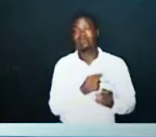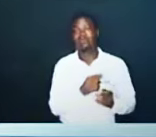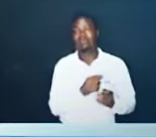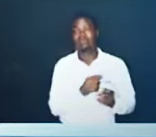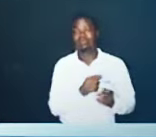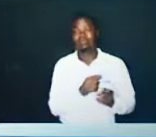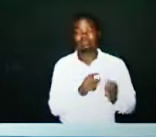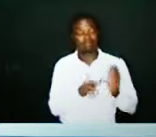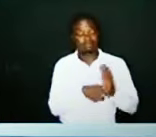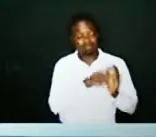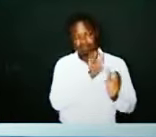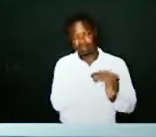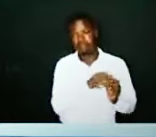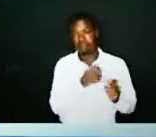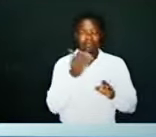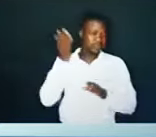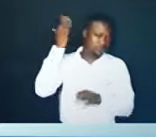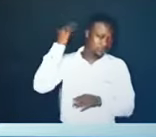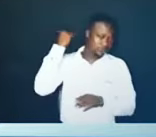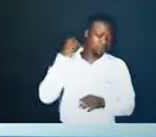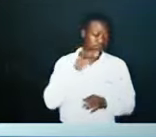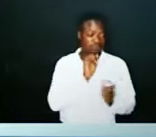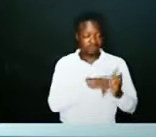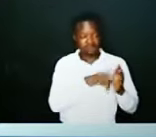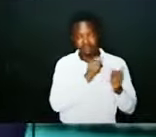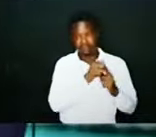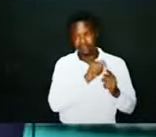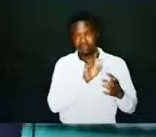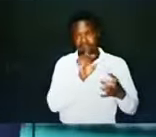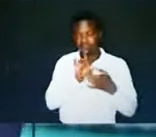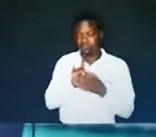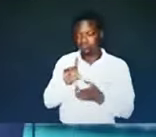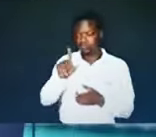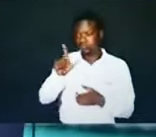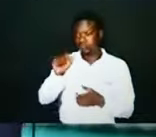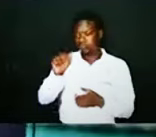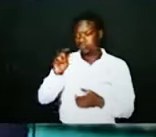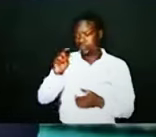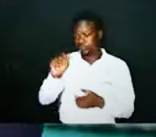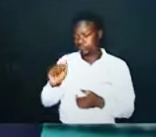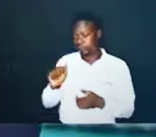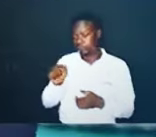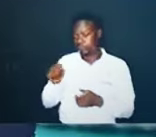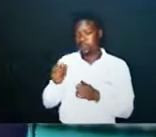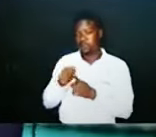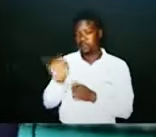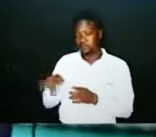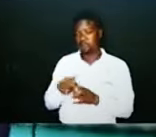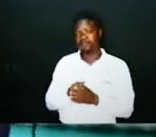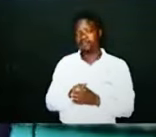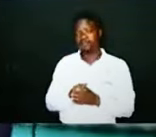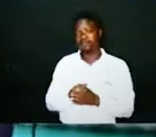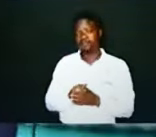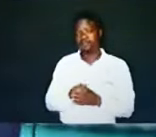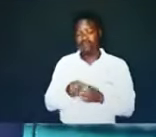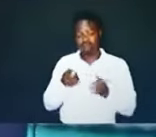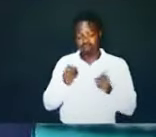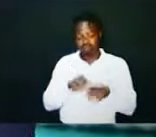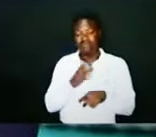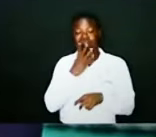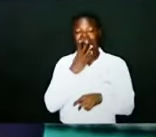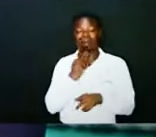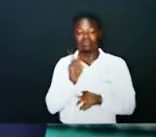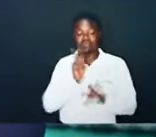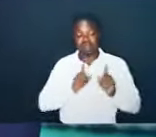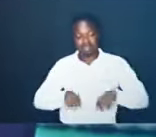ancient Persia. Susa, bribino na eka Elam mantam no eho. During the time they lived there,